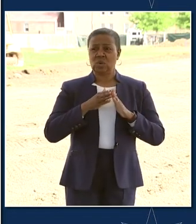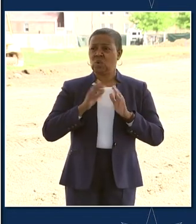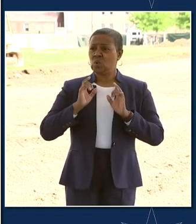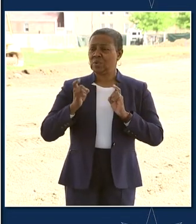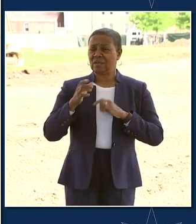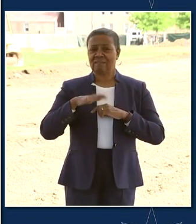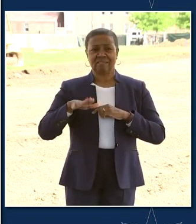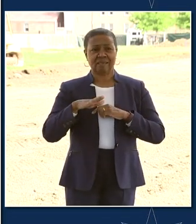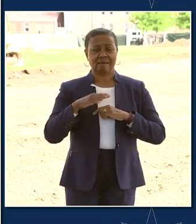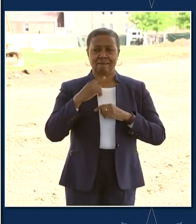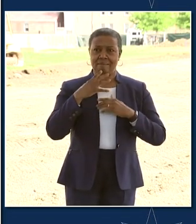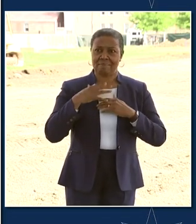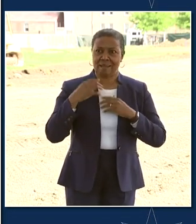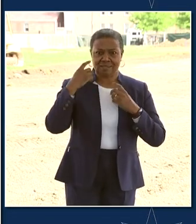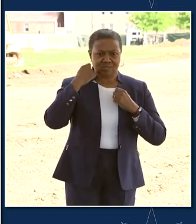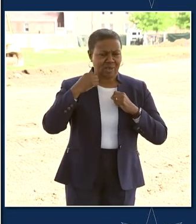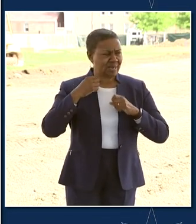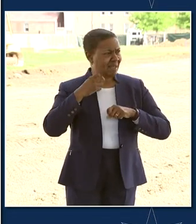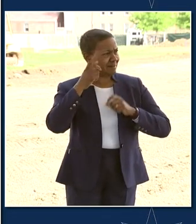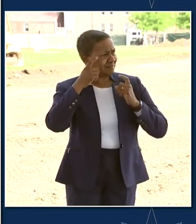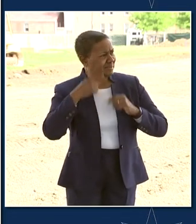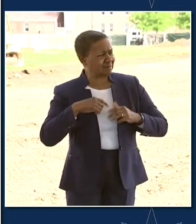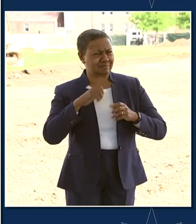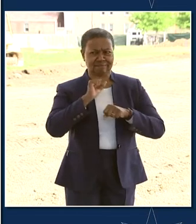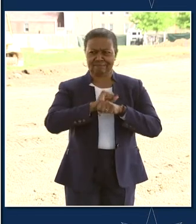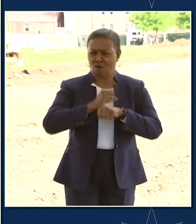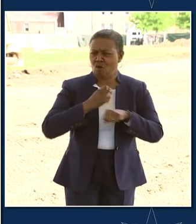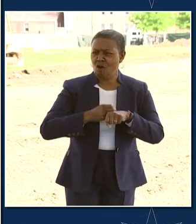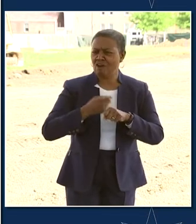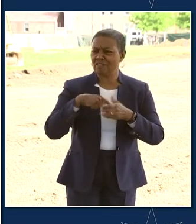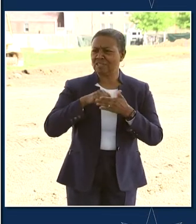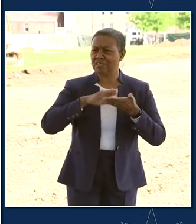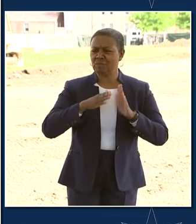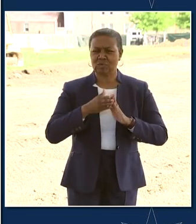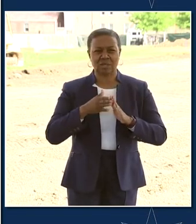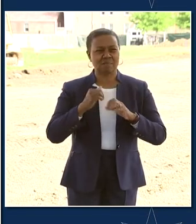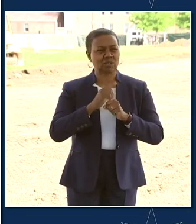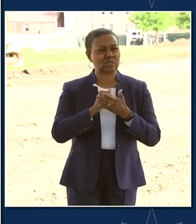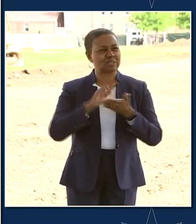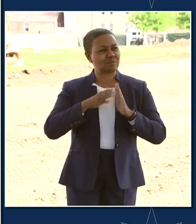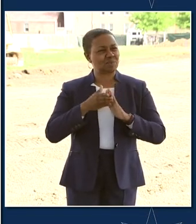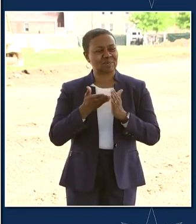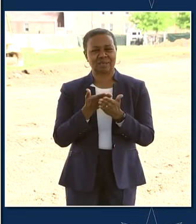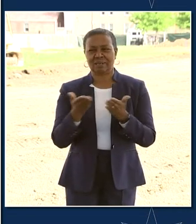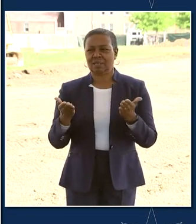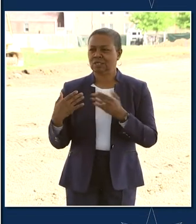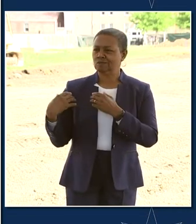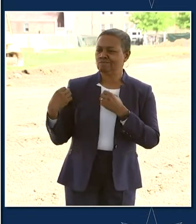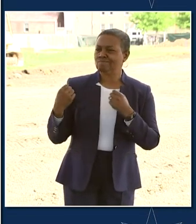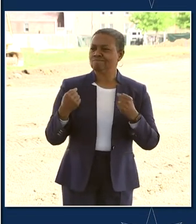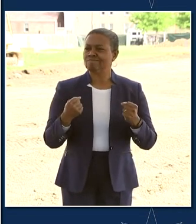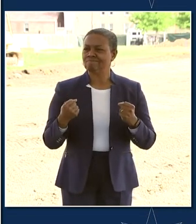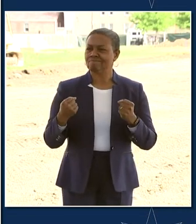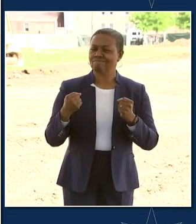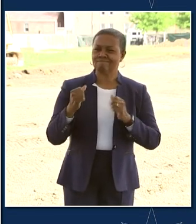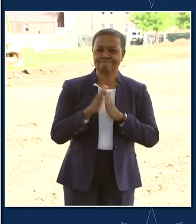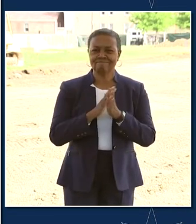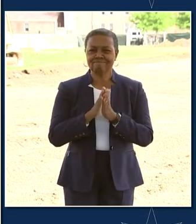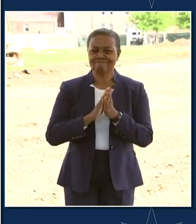their blood, sweat, and tears to this community and make sure that this community is strong and